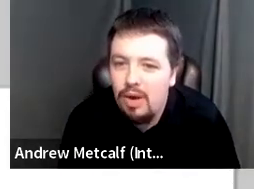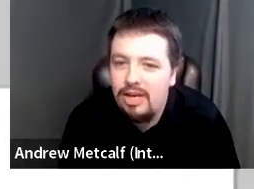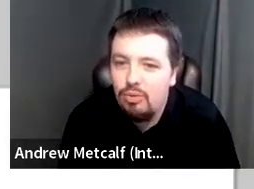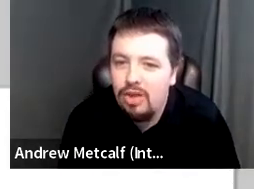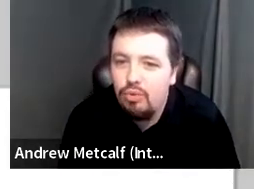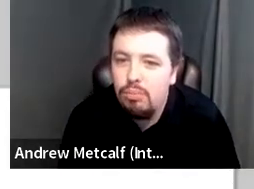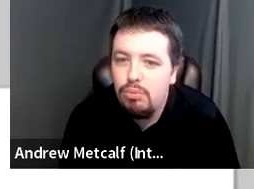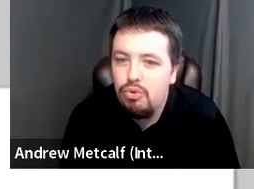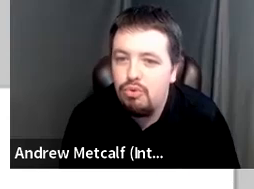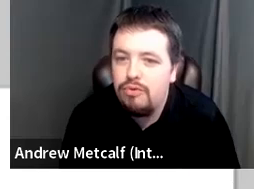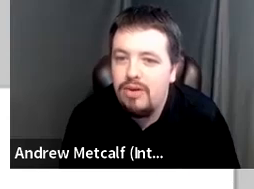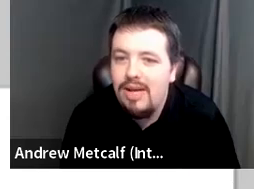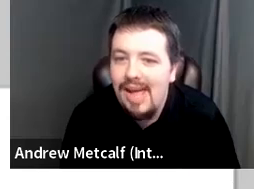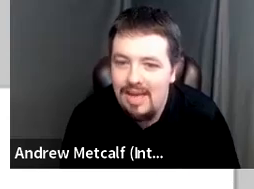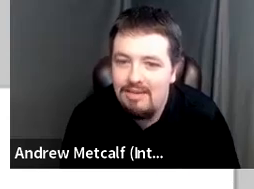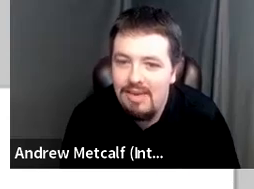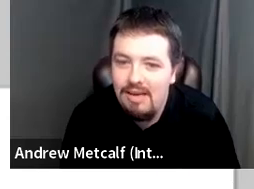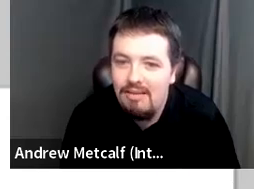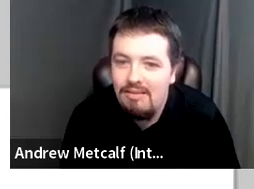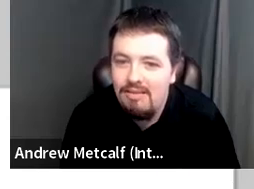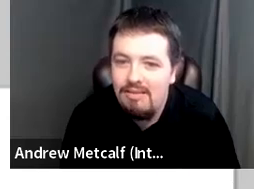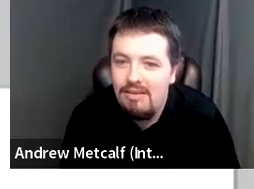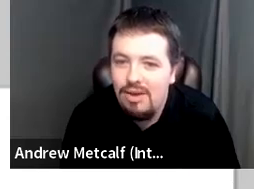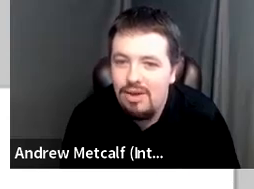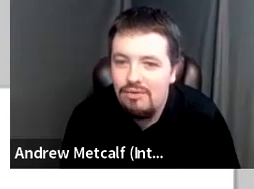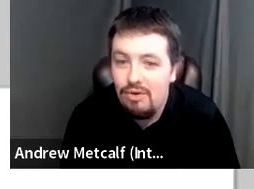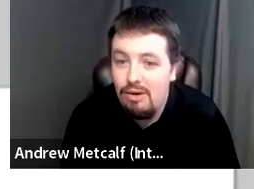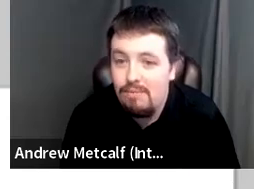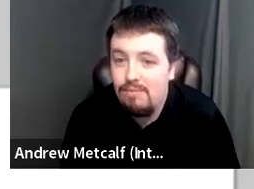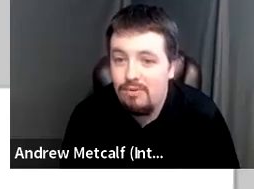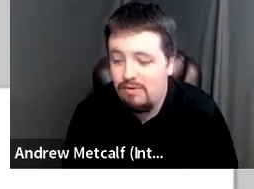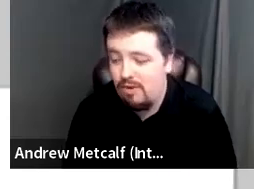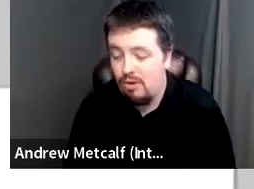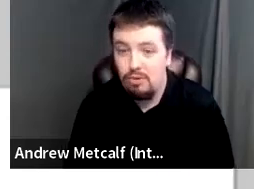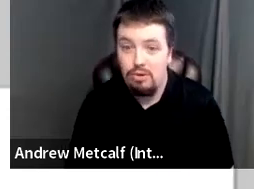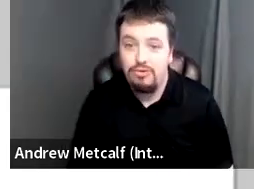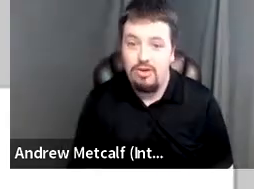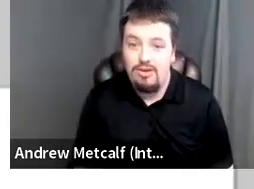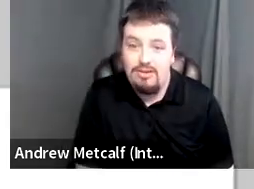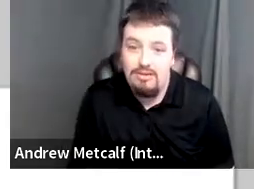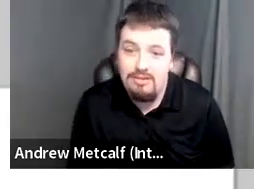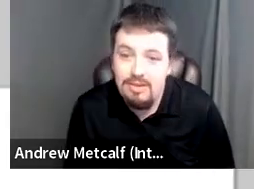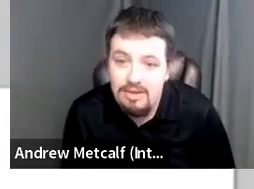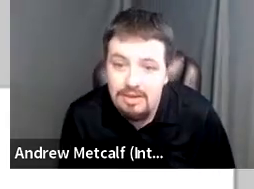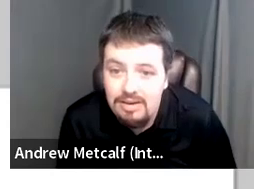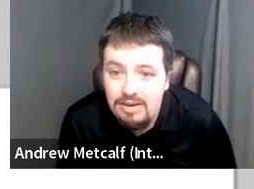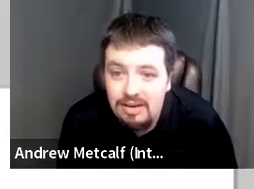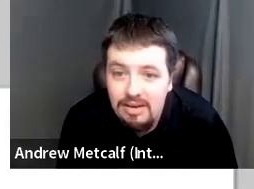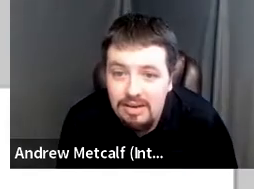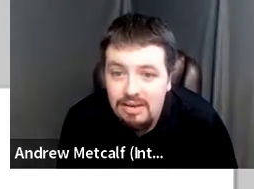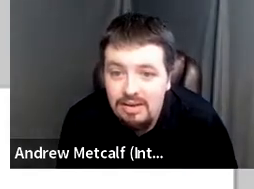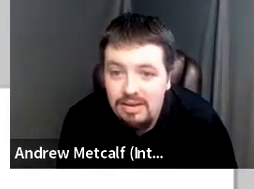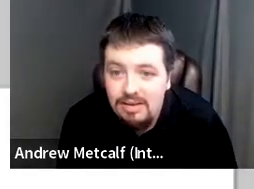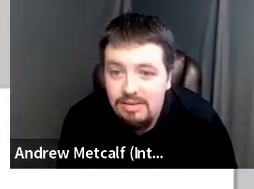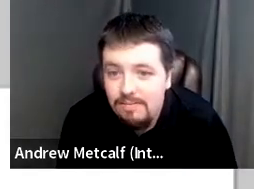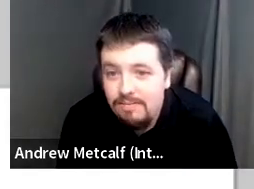perspective and wanting to really remove ASL from sort of the whole culture.